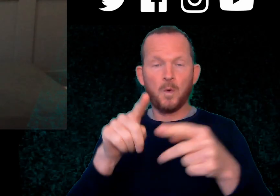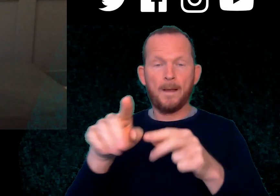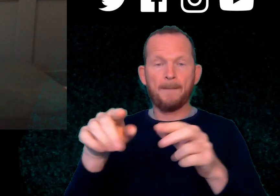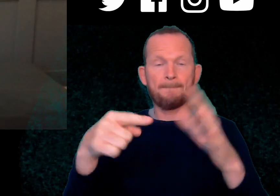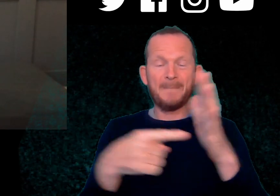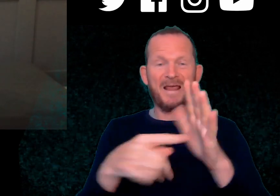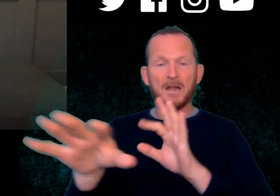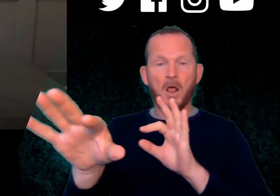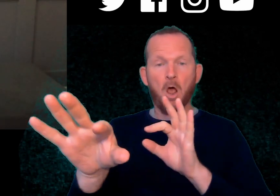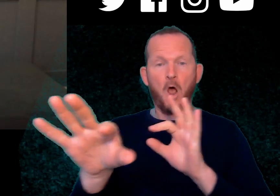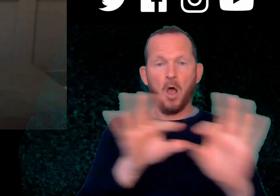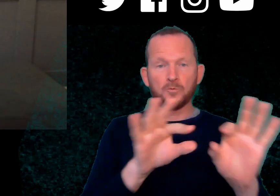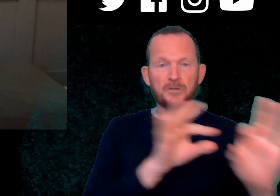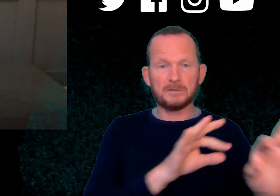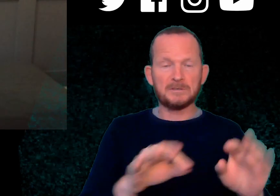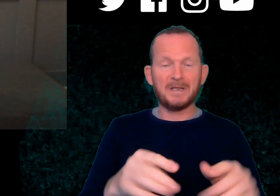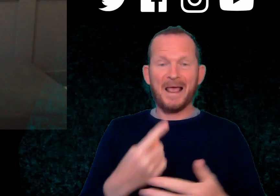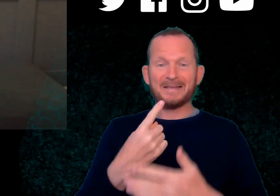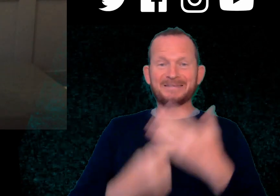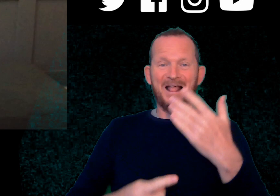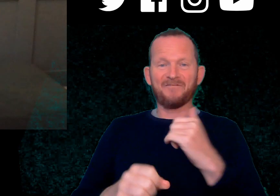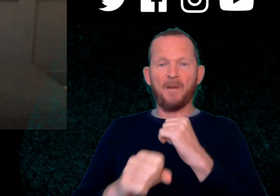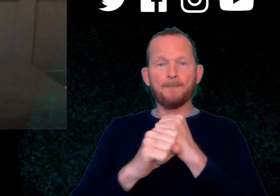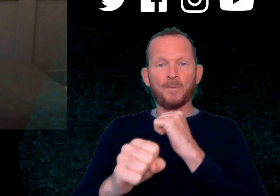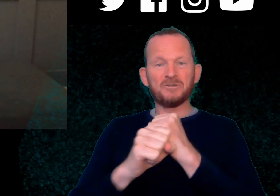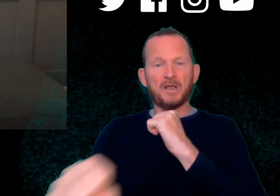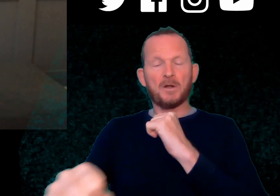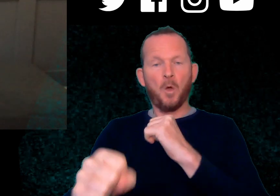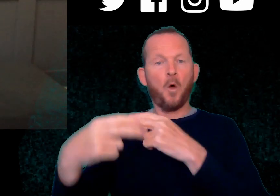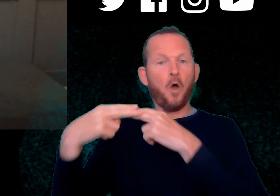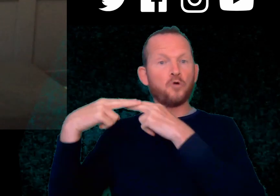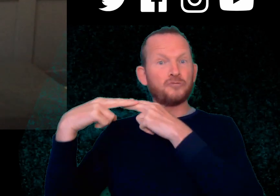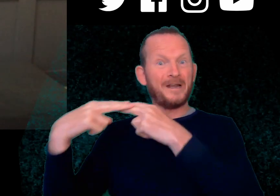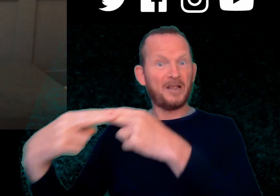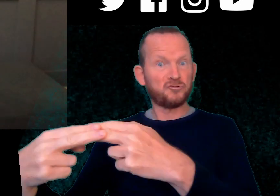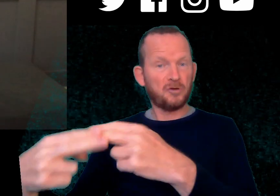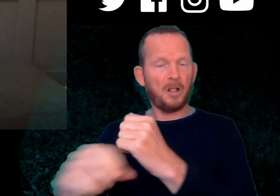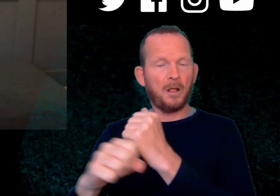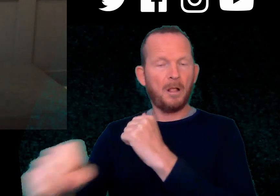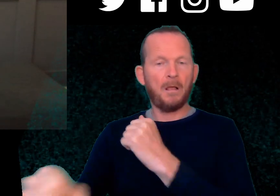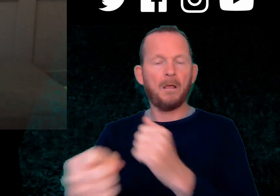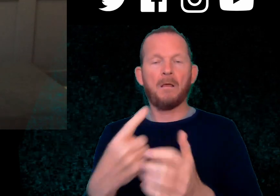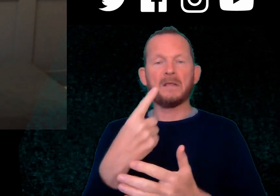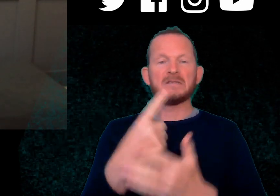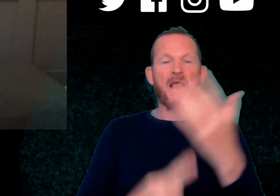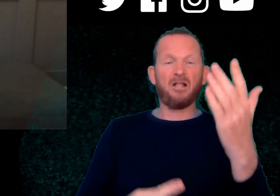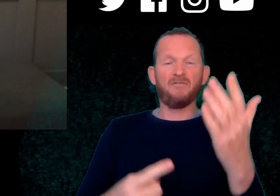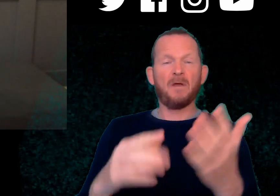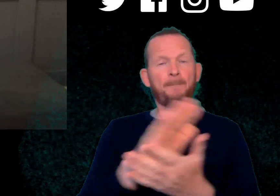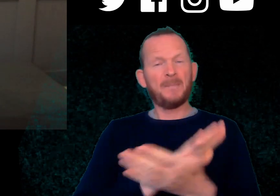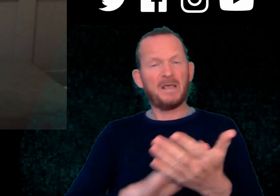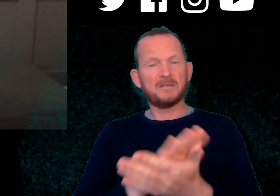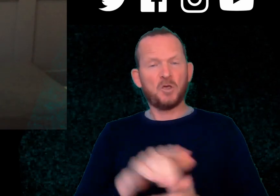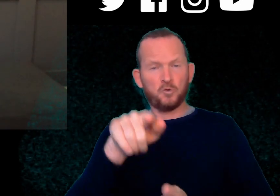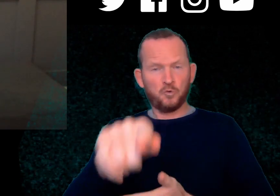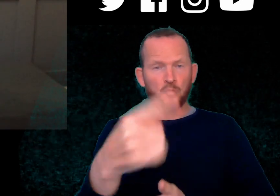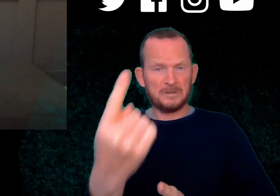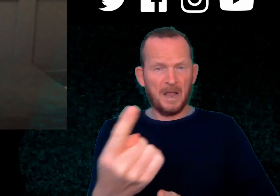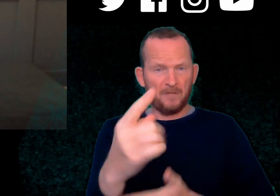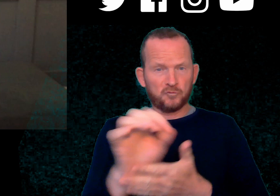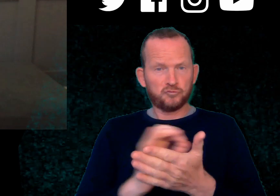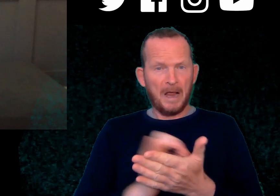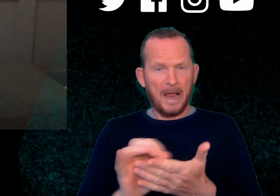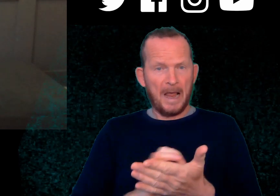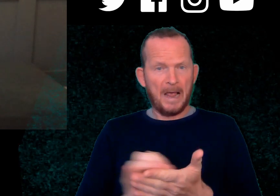main options. You can go down the self-publishing or traditional publishing route. And the self-publishing route is pretty self-explanatory. You write the